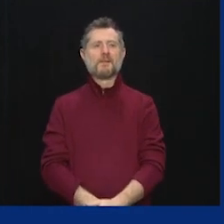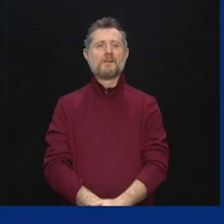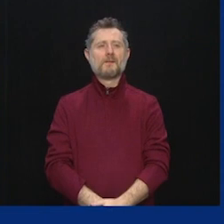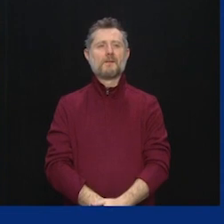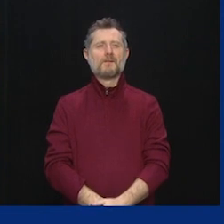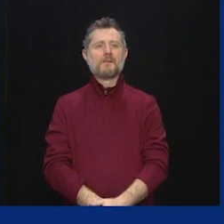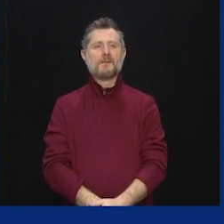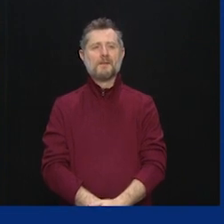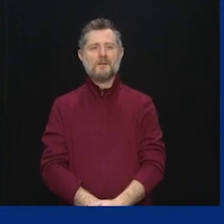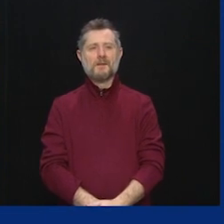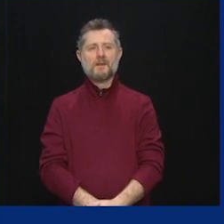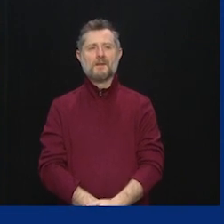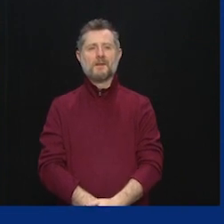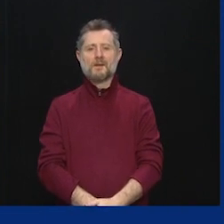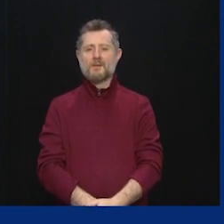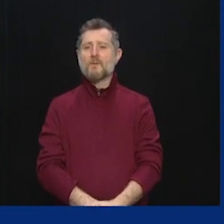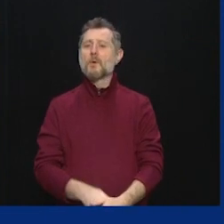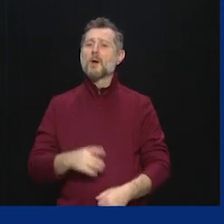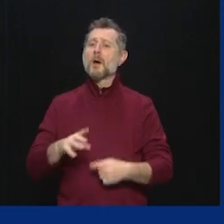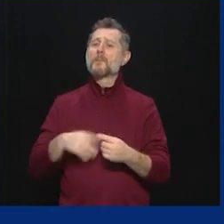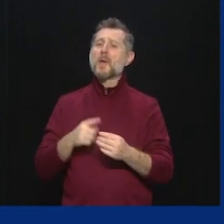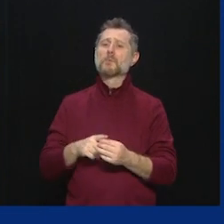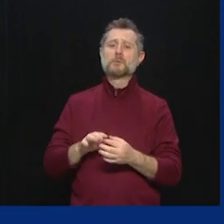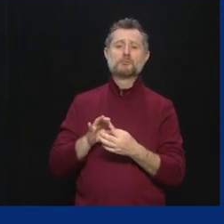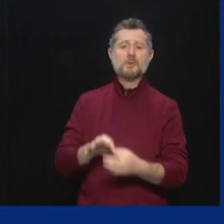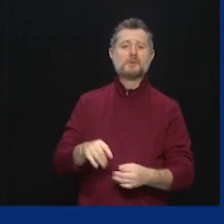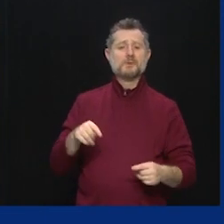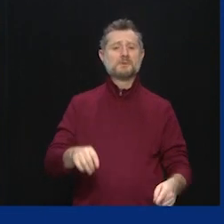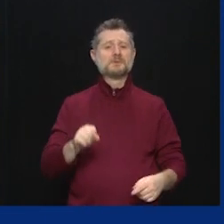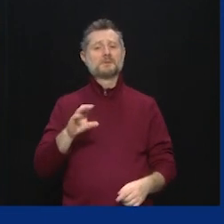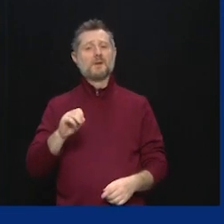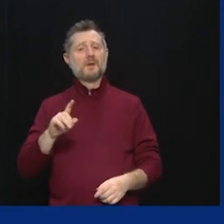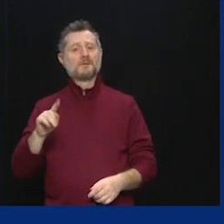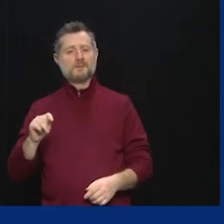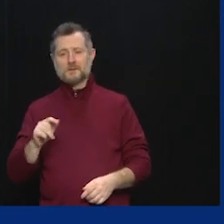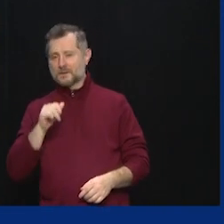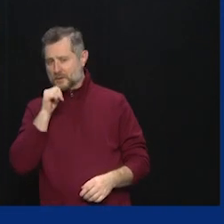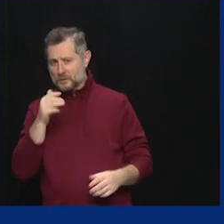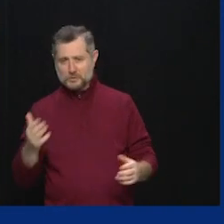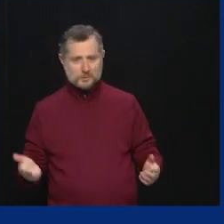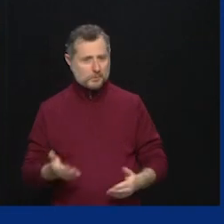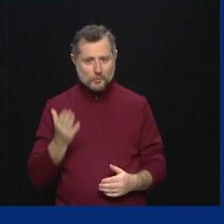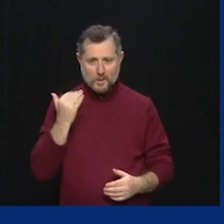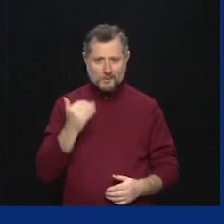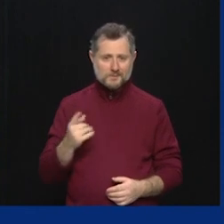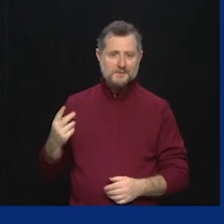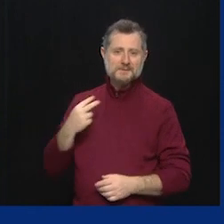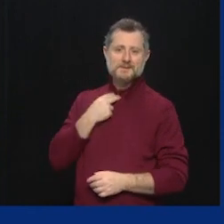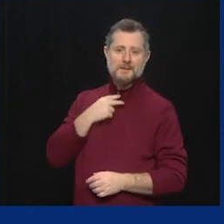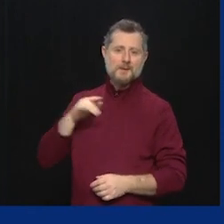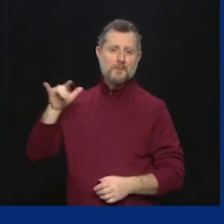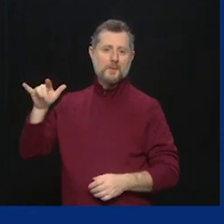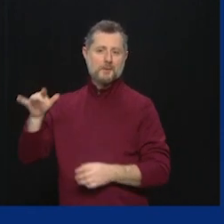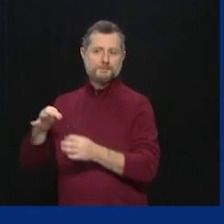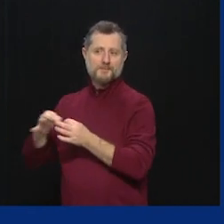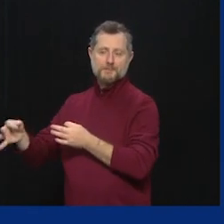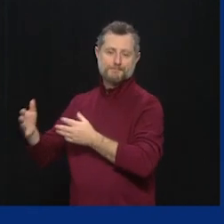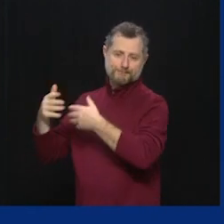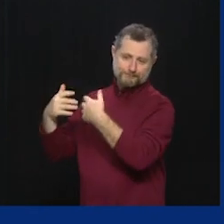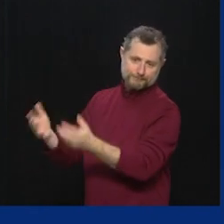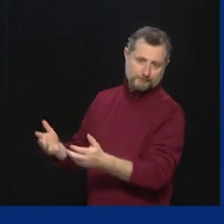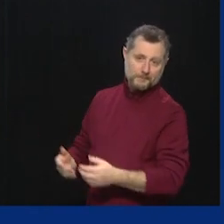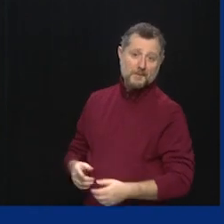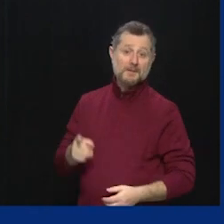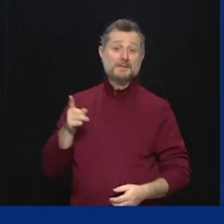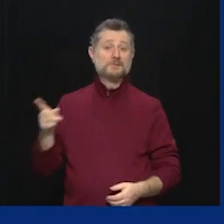I want to say a word about Scott Malkin, who's delayed on a plane, because he is the unsung hero of this project. When Dewey, Scott, and